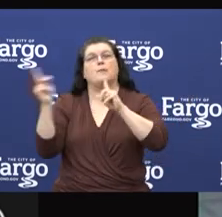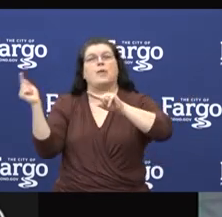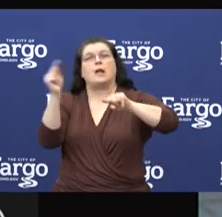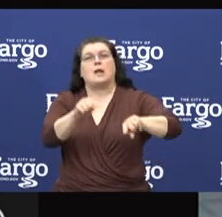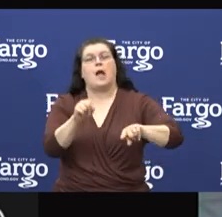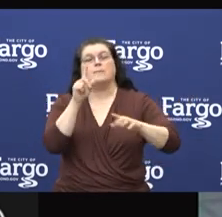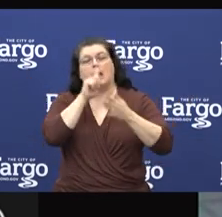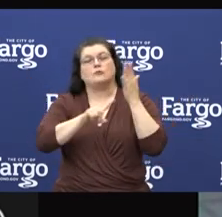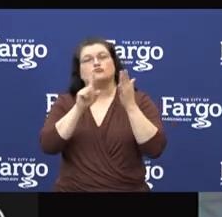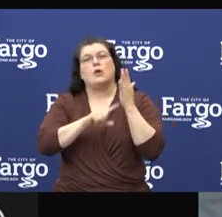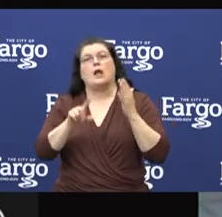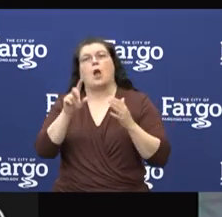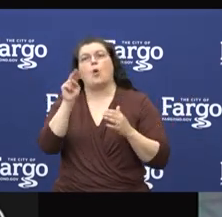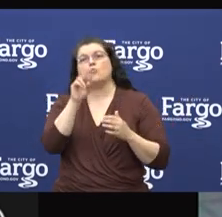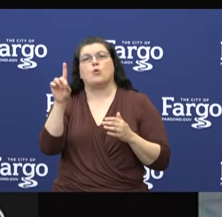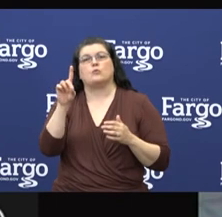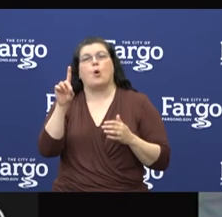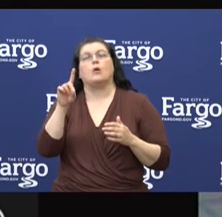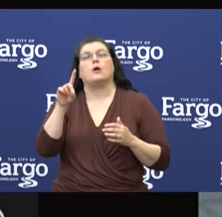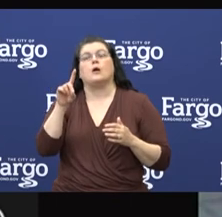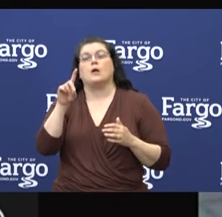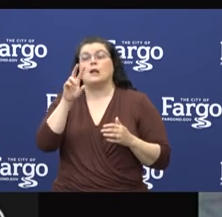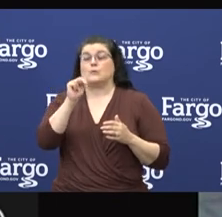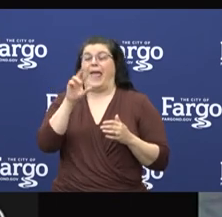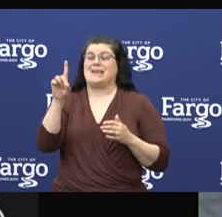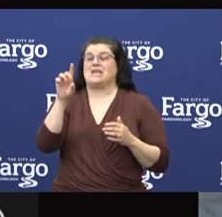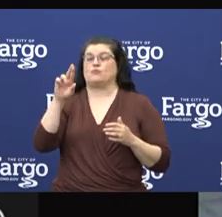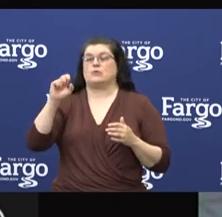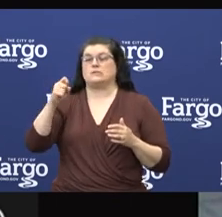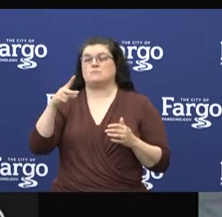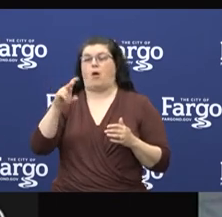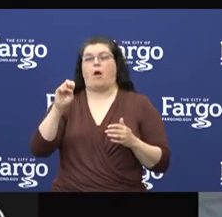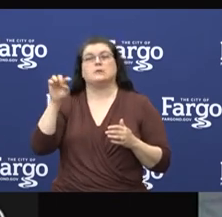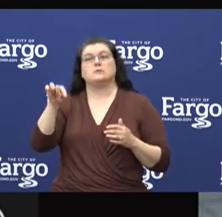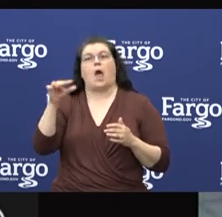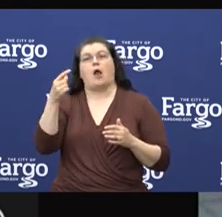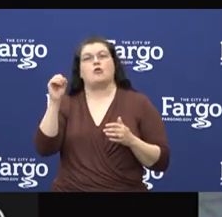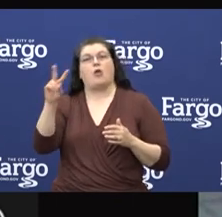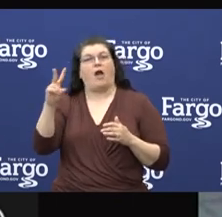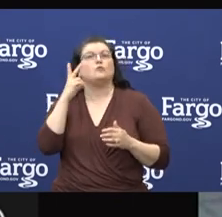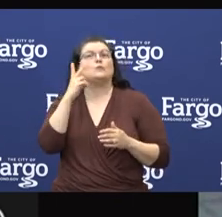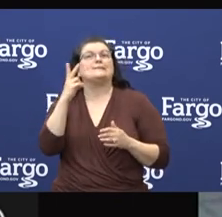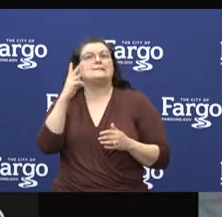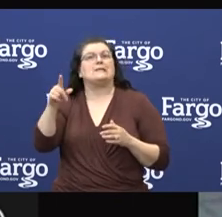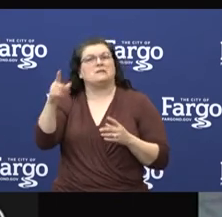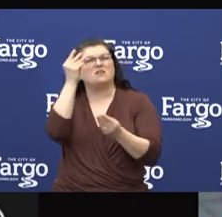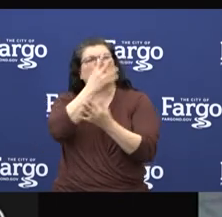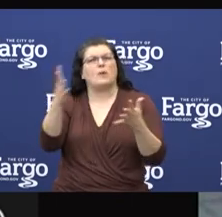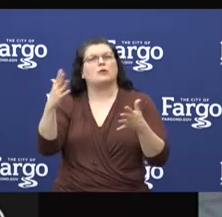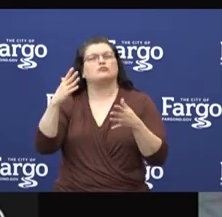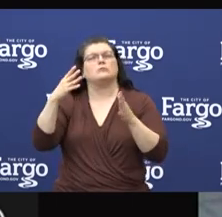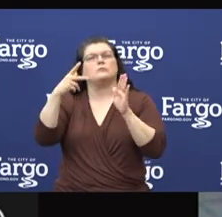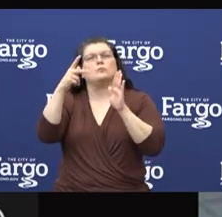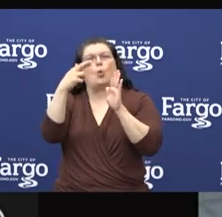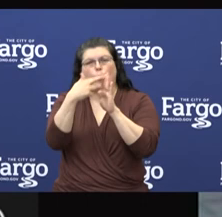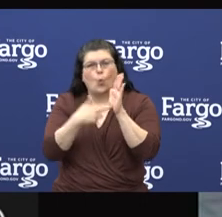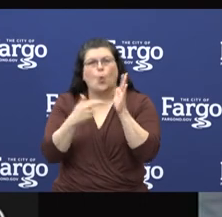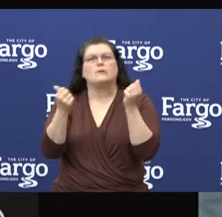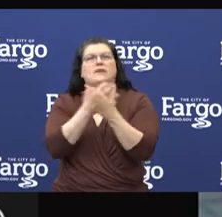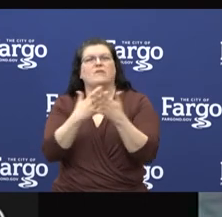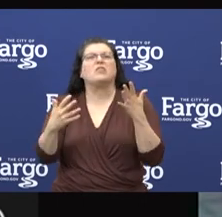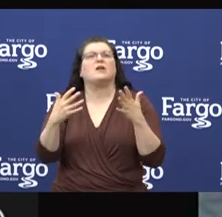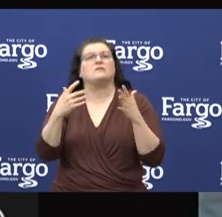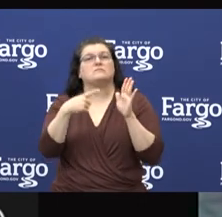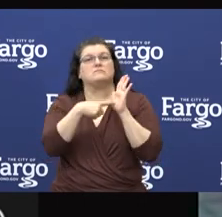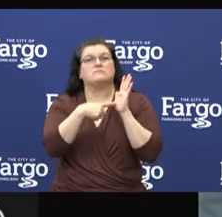NorthDakotaResponse.gov, ndresponse.gov. It has great insight as to what those protocols should be and some of the